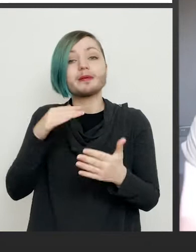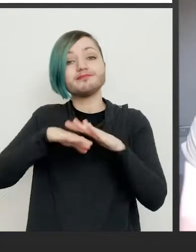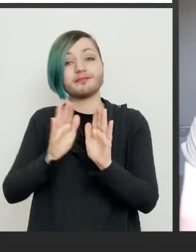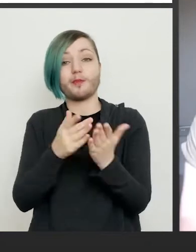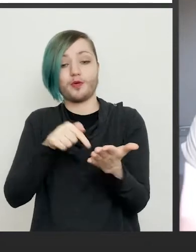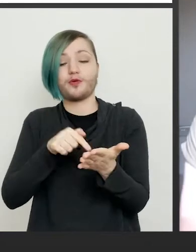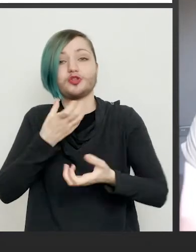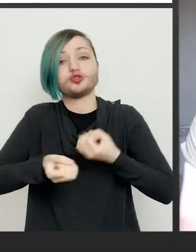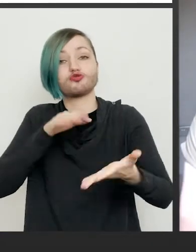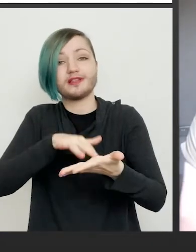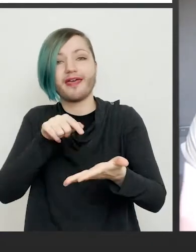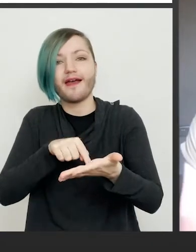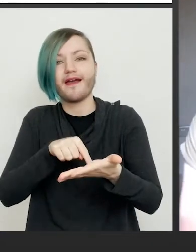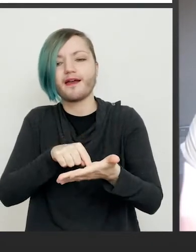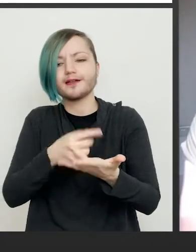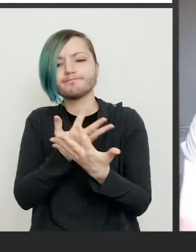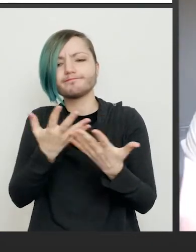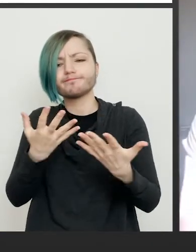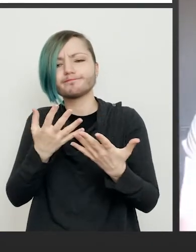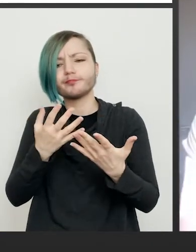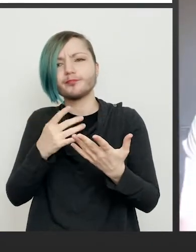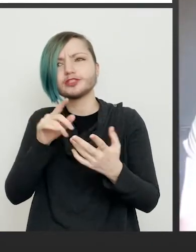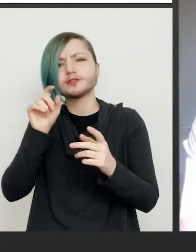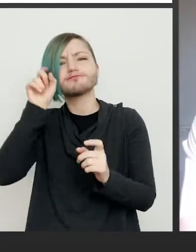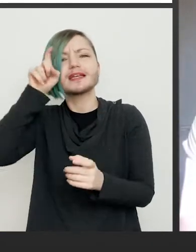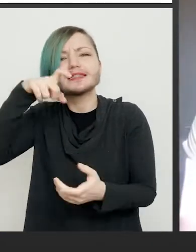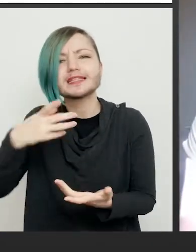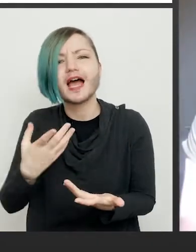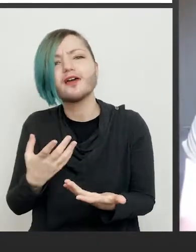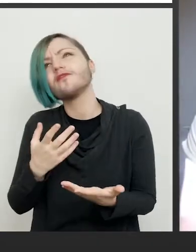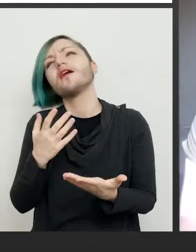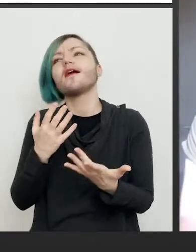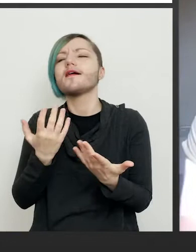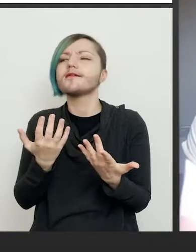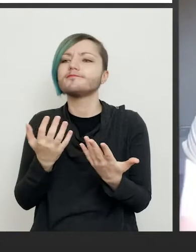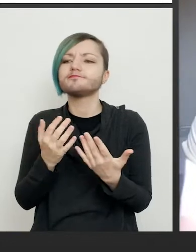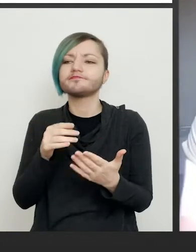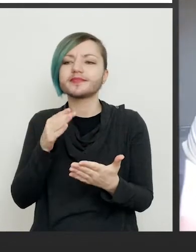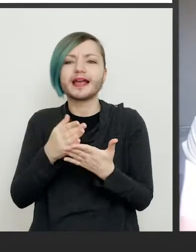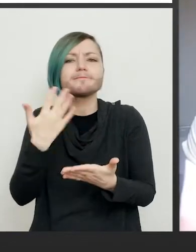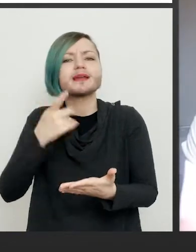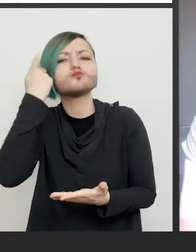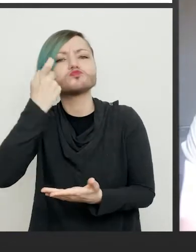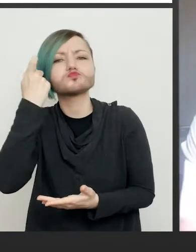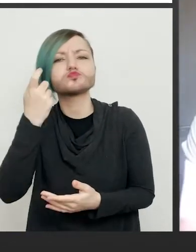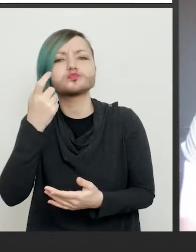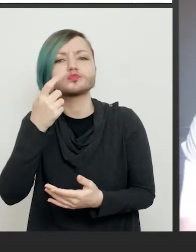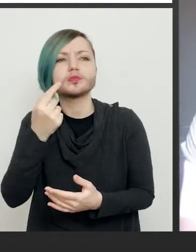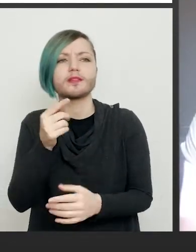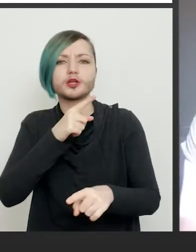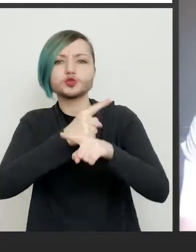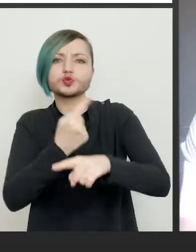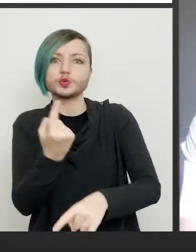so insightful and almost understand. They've accounted for the person that's being told as